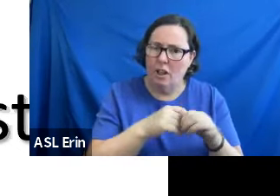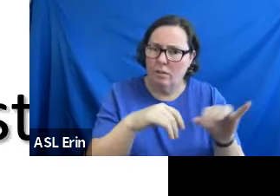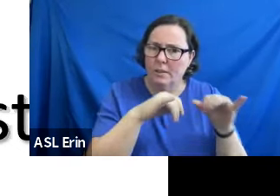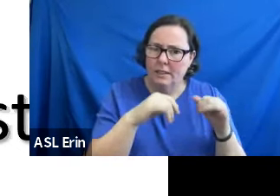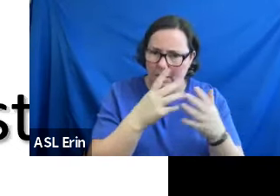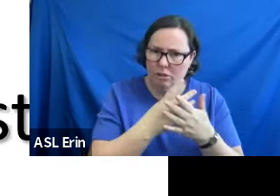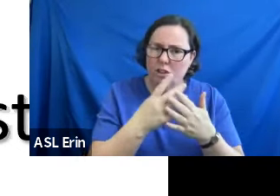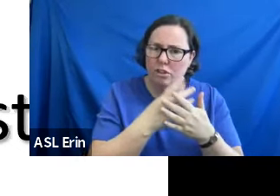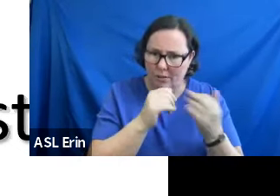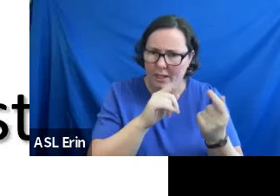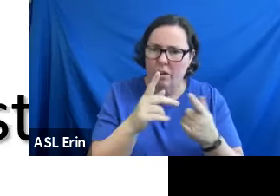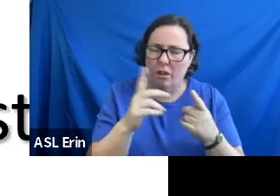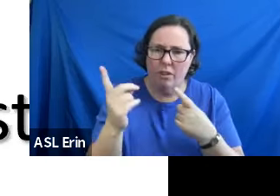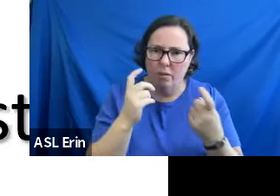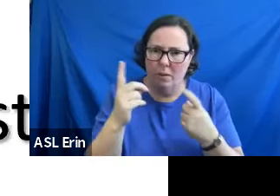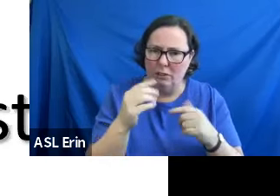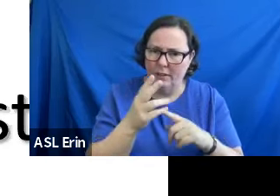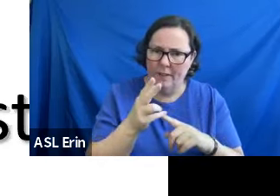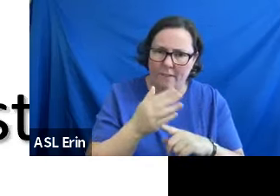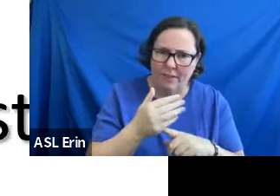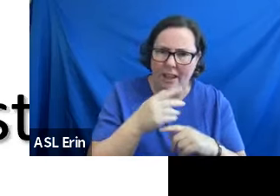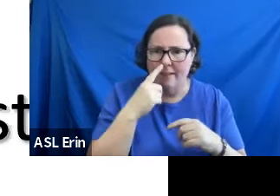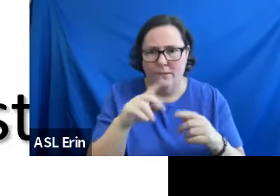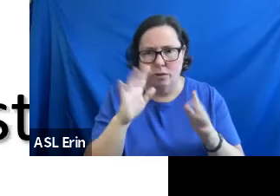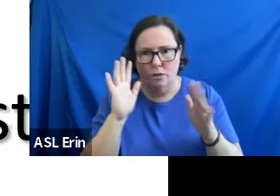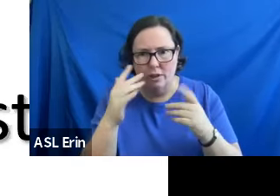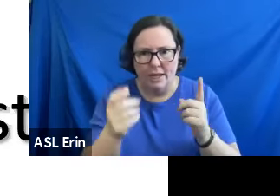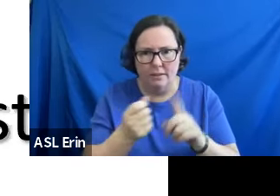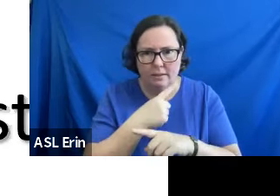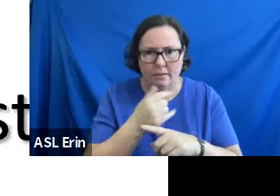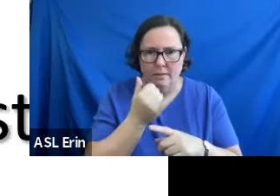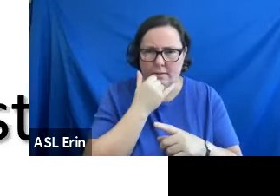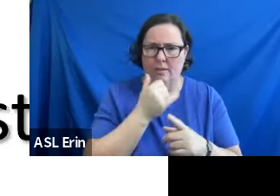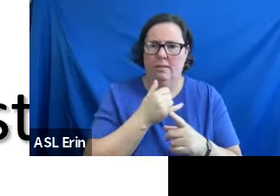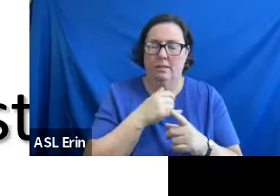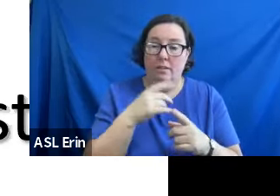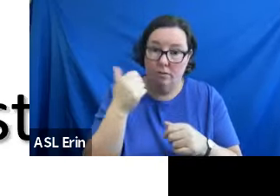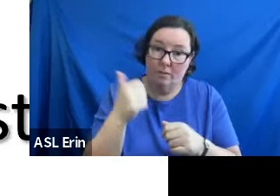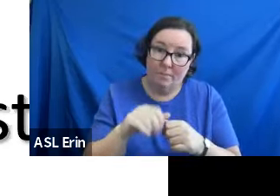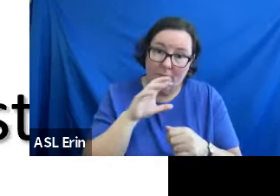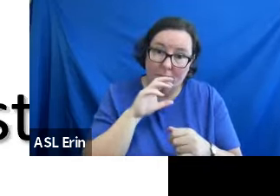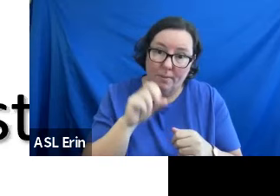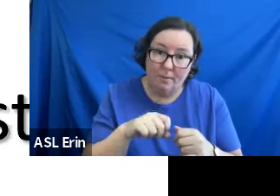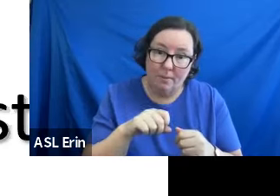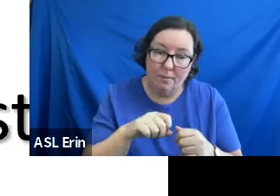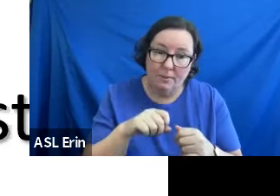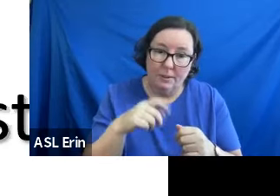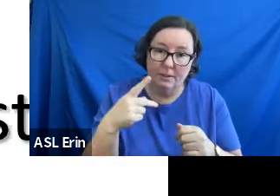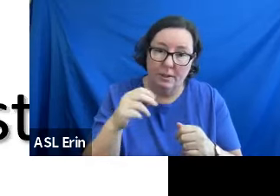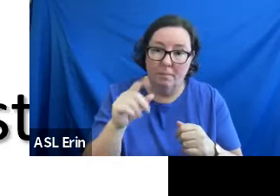screen as a flag for any crazy items, like remember the old